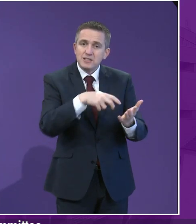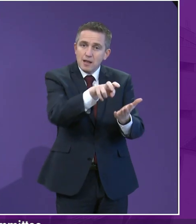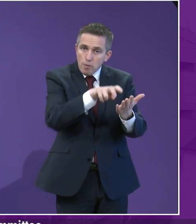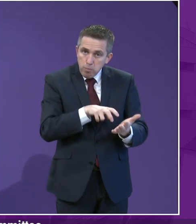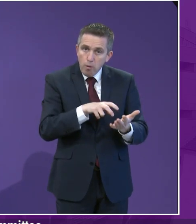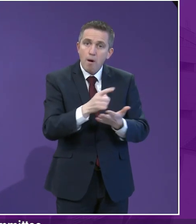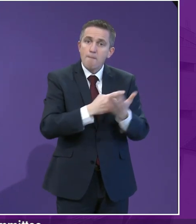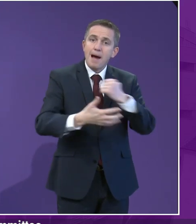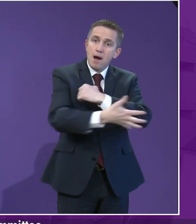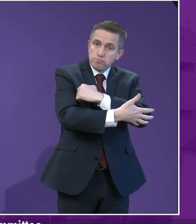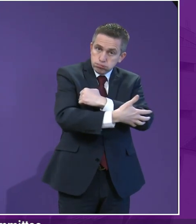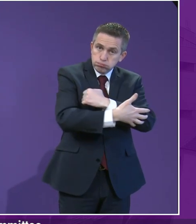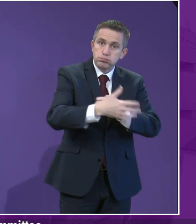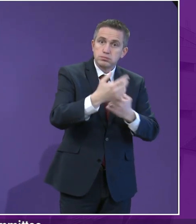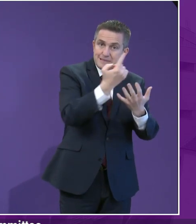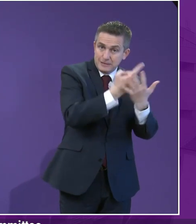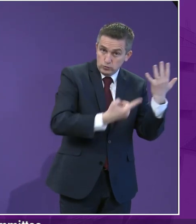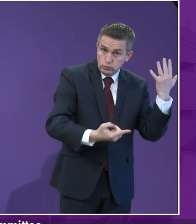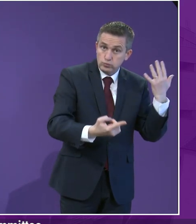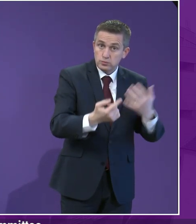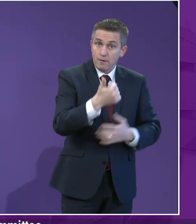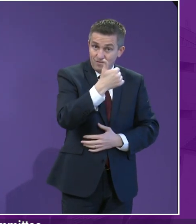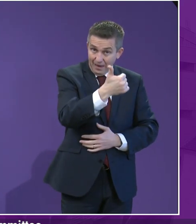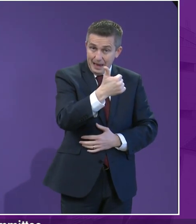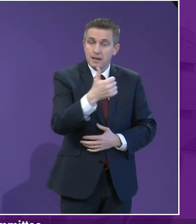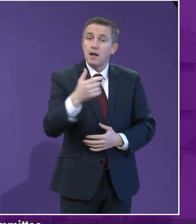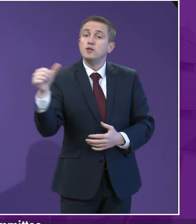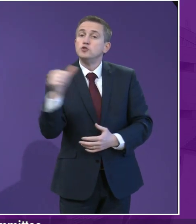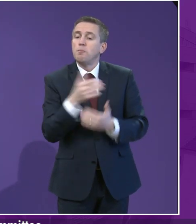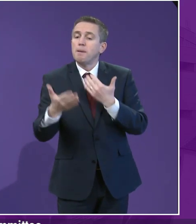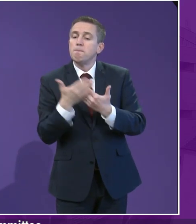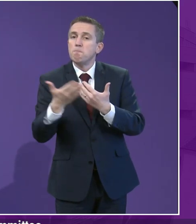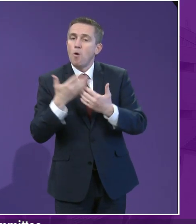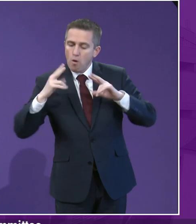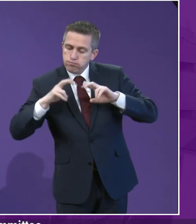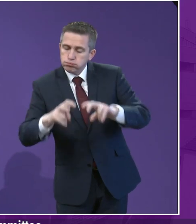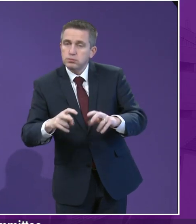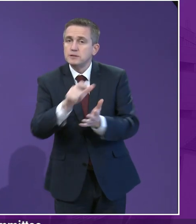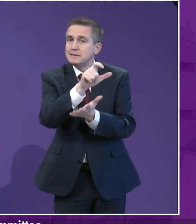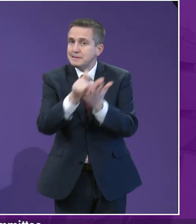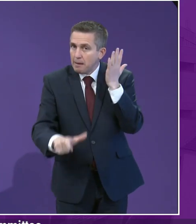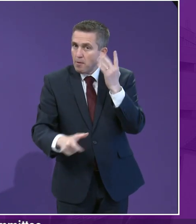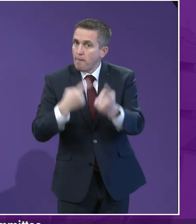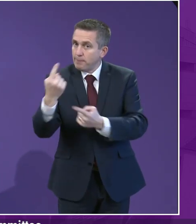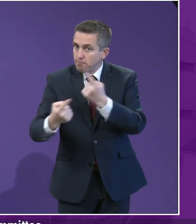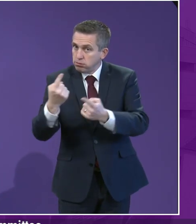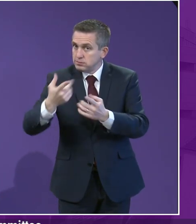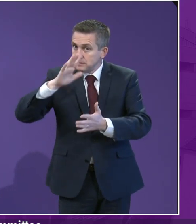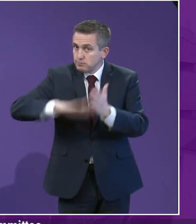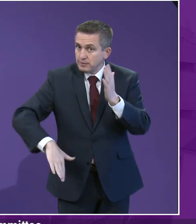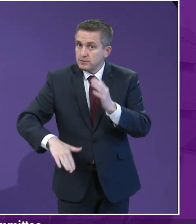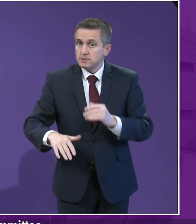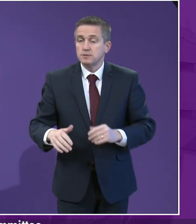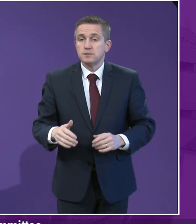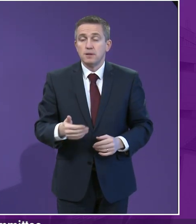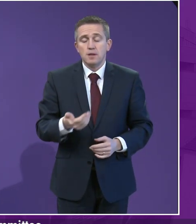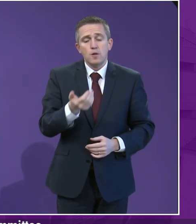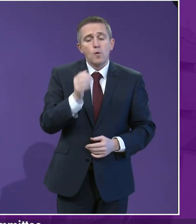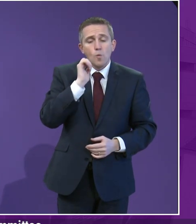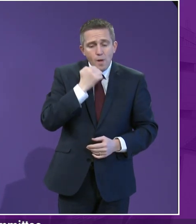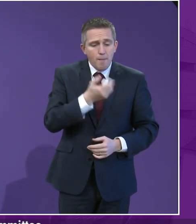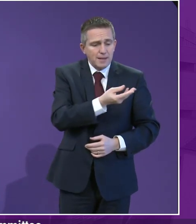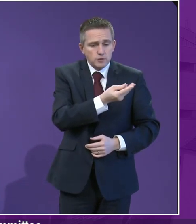or care experienced, but that there needed to be more, you know, more focus on other protected characteristic groups. So I would like to see them delving